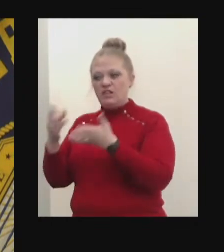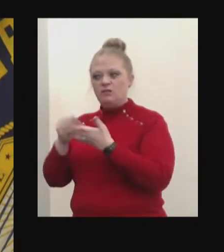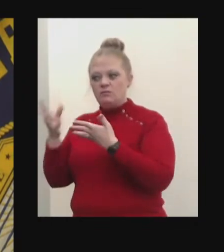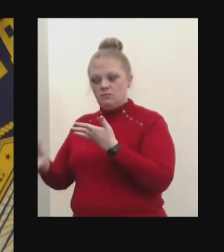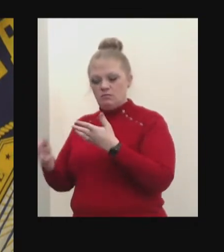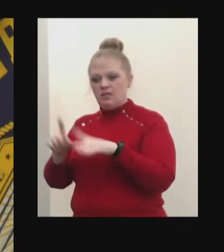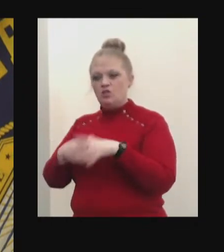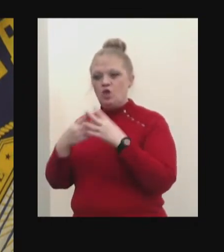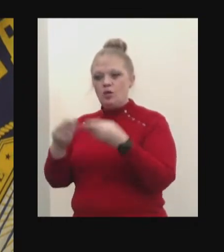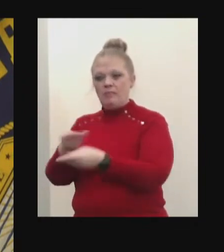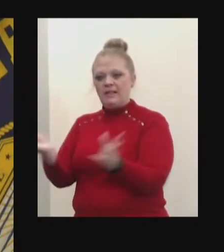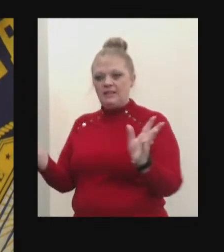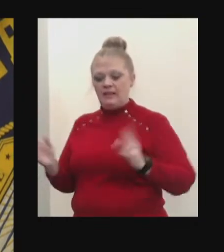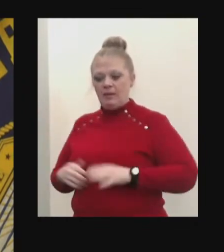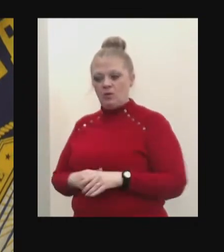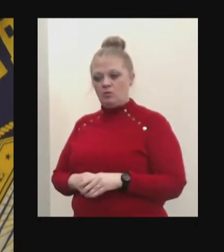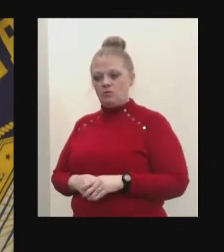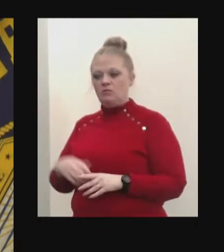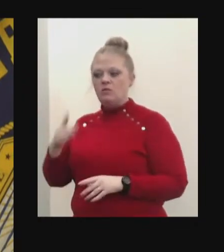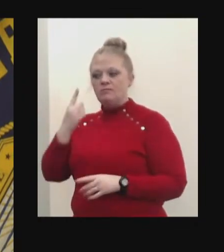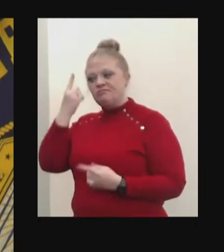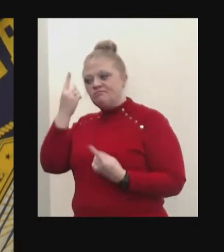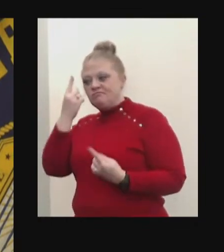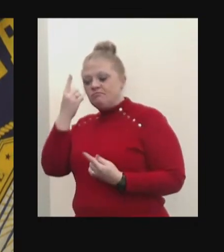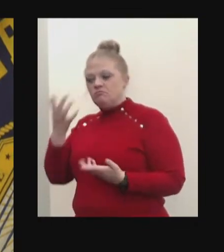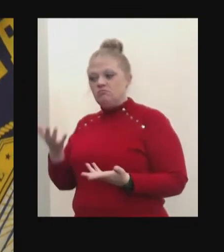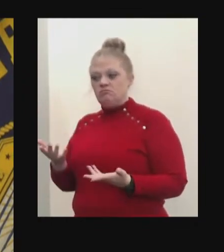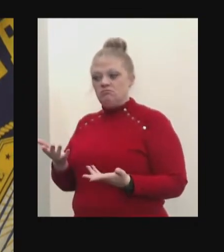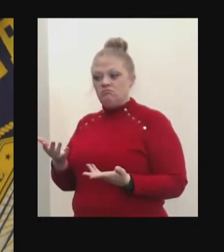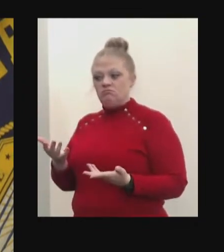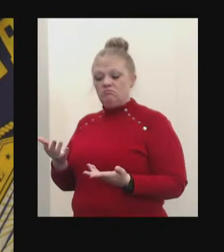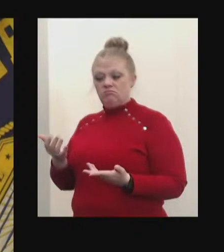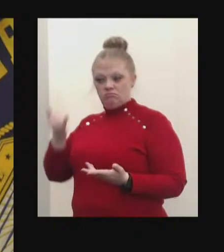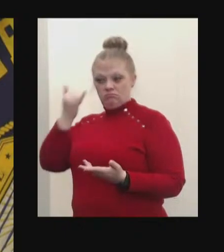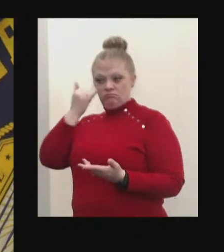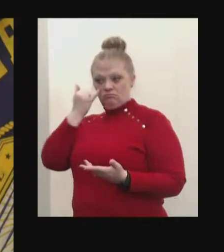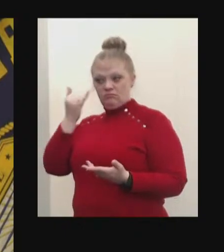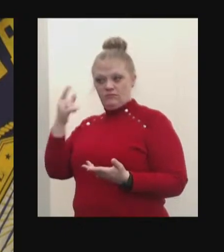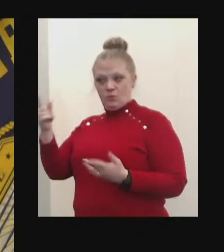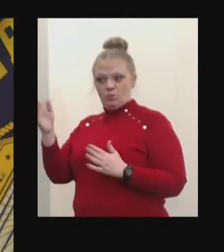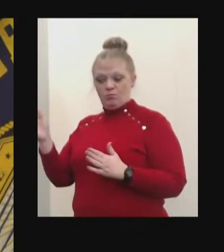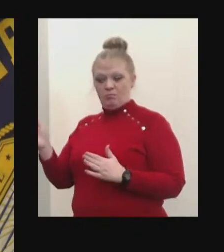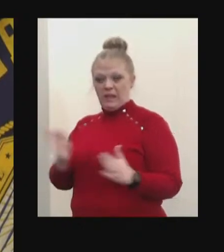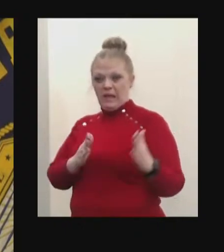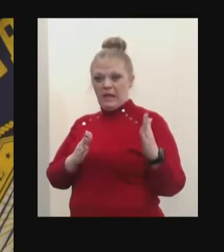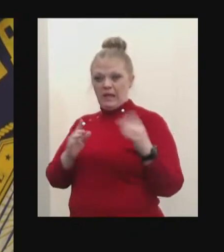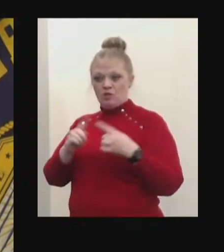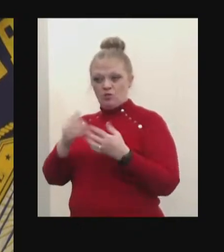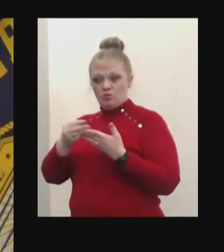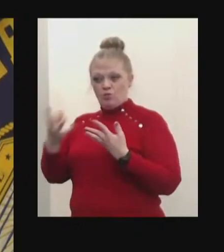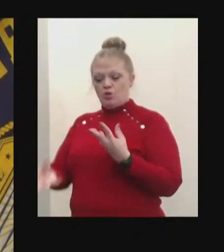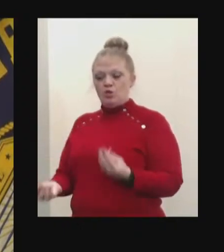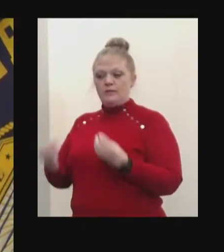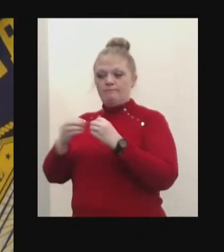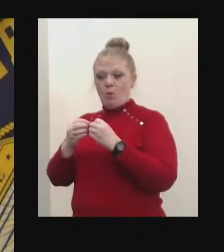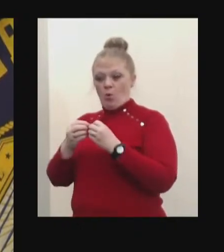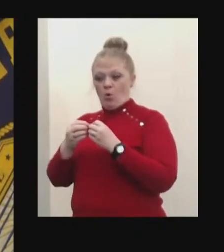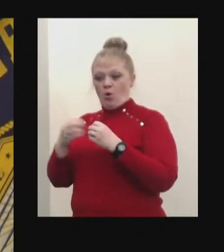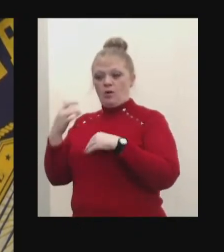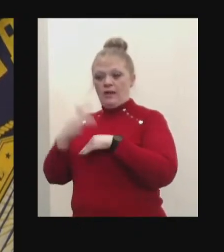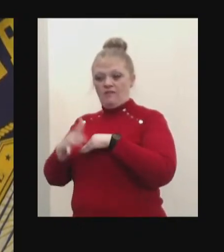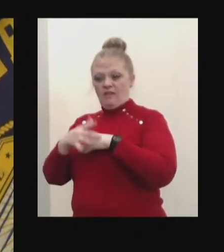these. So I'm just wondering if you are planning to purchase more of these and have these available to